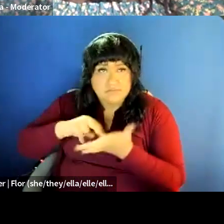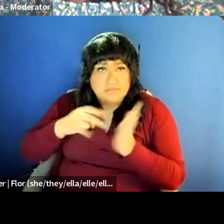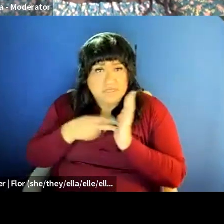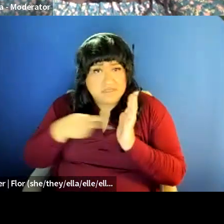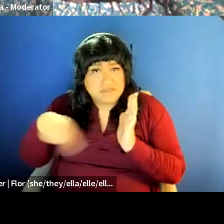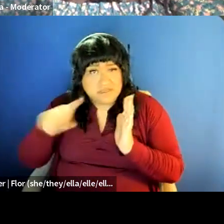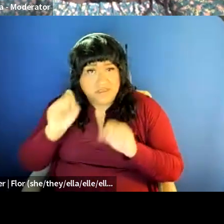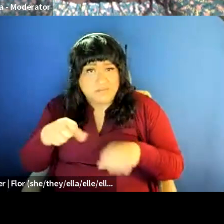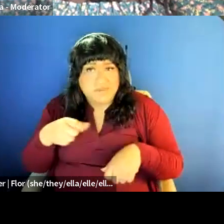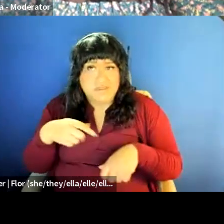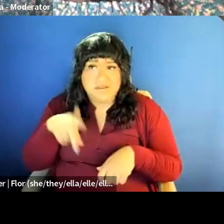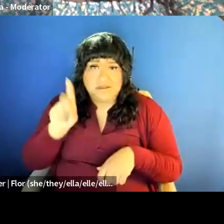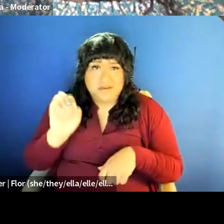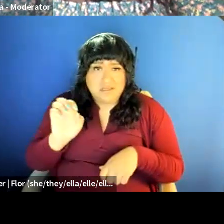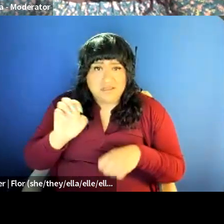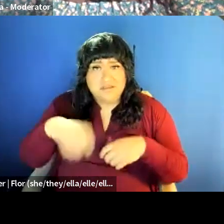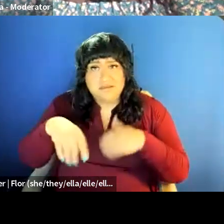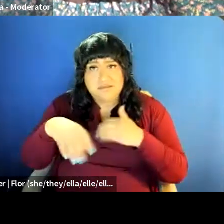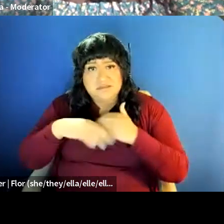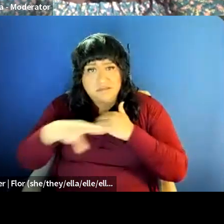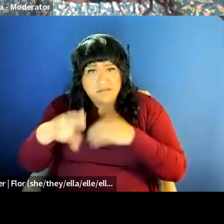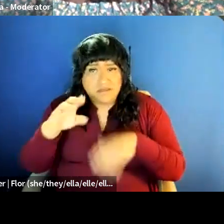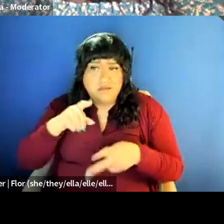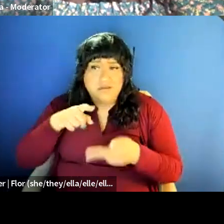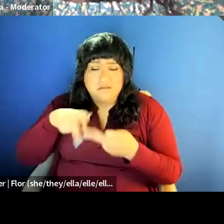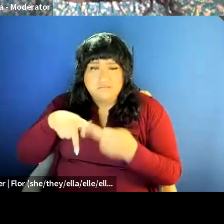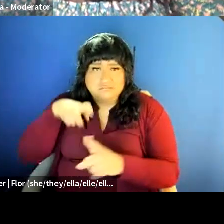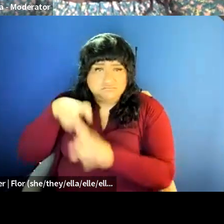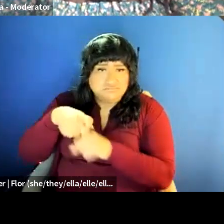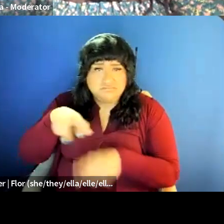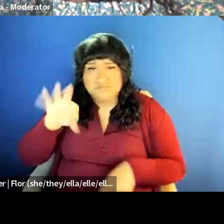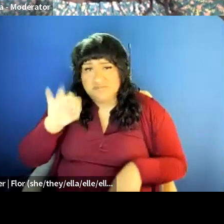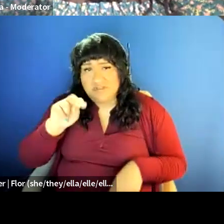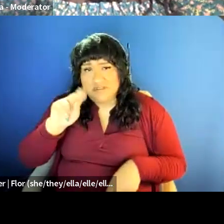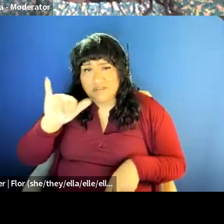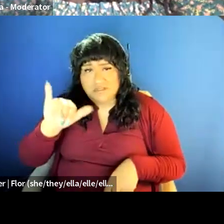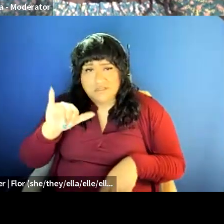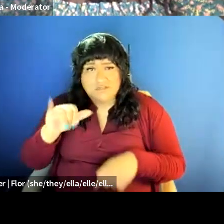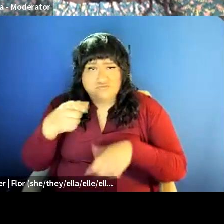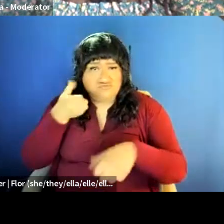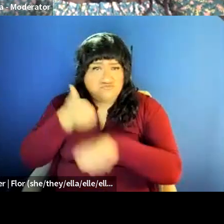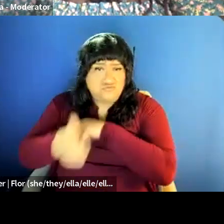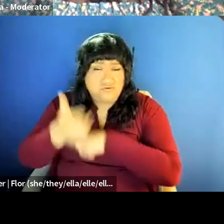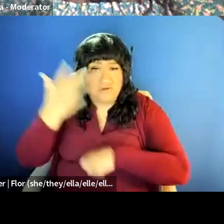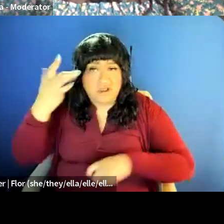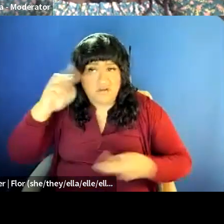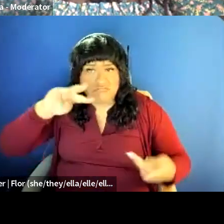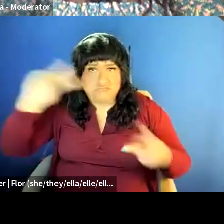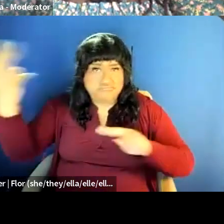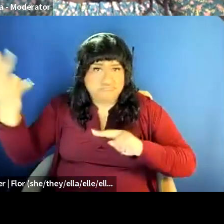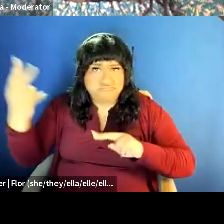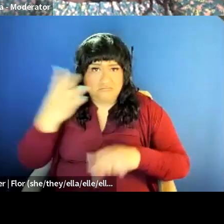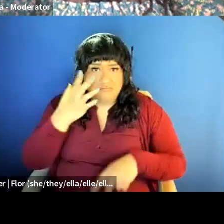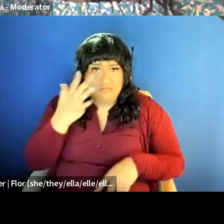that they can get a felony charge for over a misunderstanding, right? And have their life, you know, spend the next